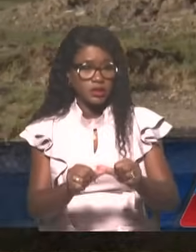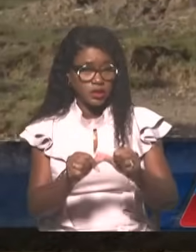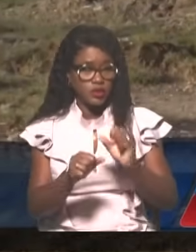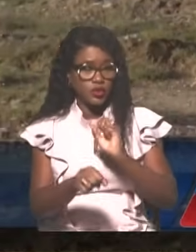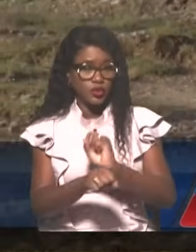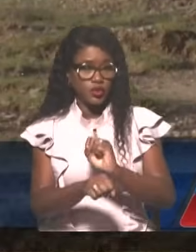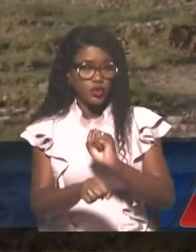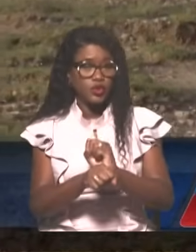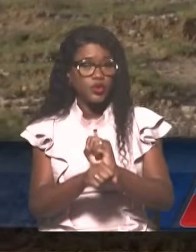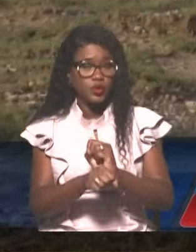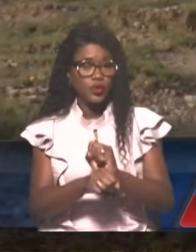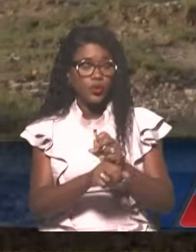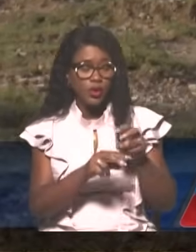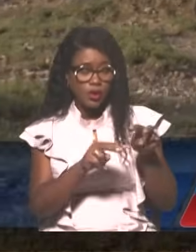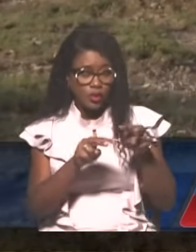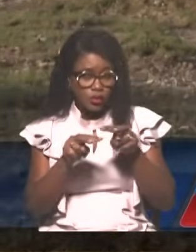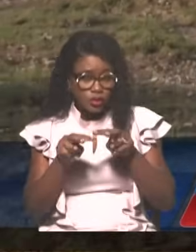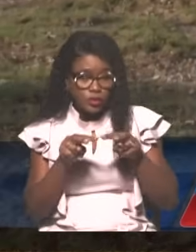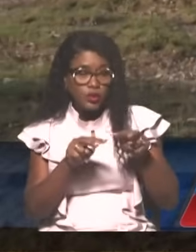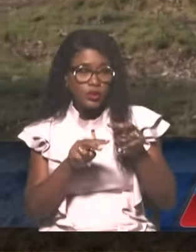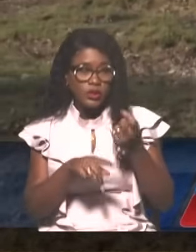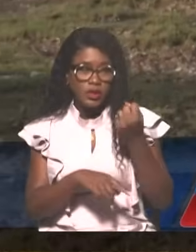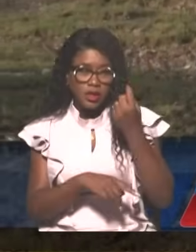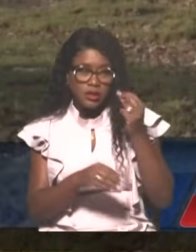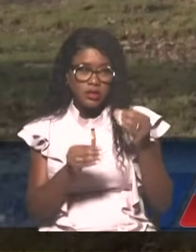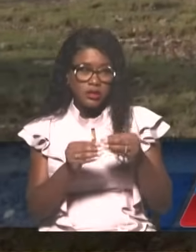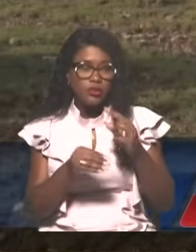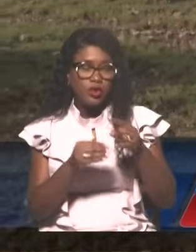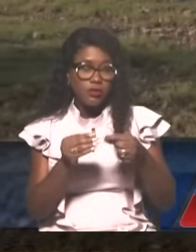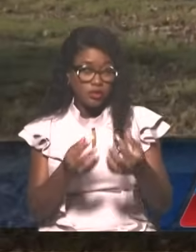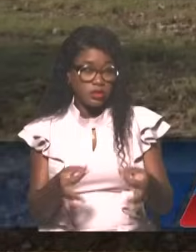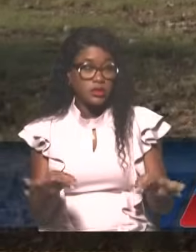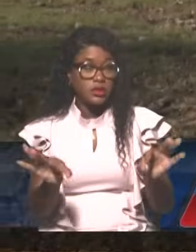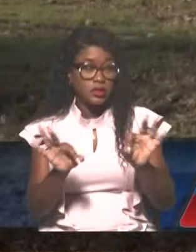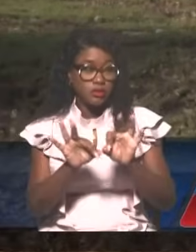work in monitoring and understanding